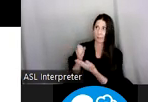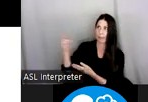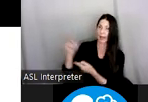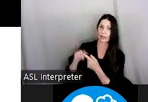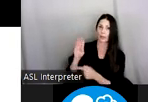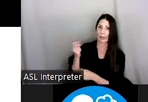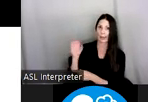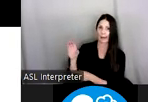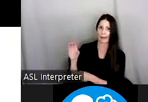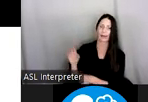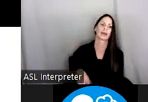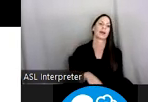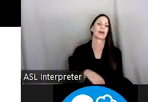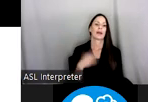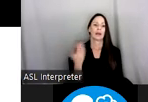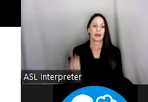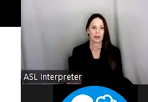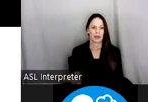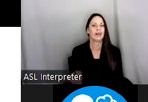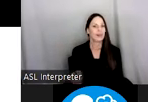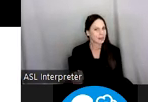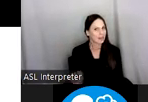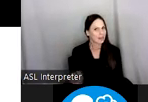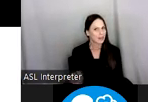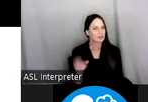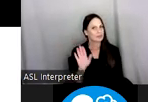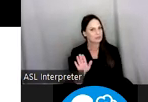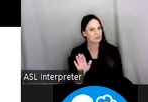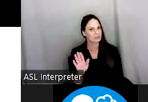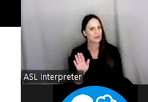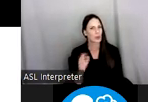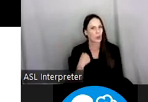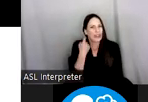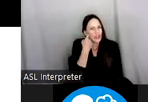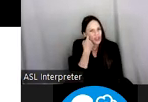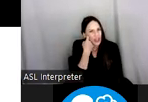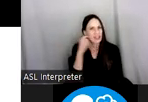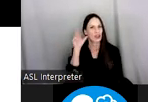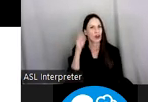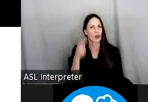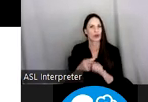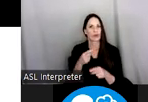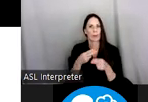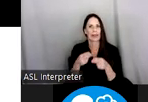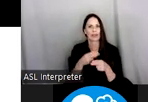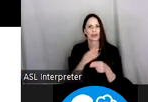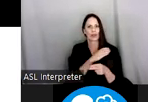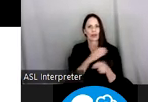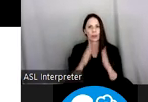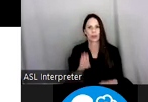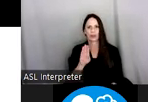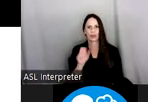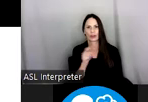That being said, there's a caveat of, we just heard from Interim Commissioner Barnes today that there